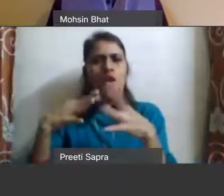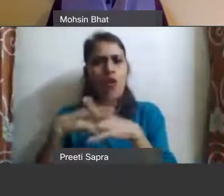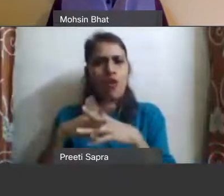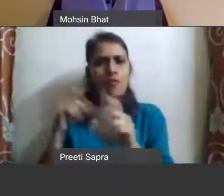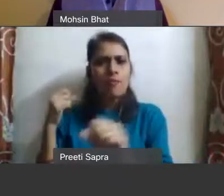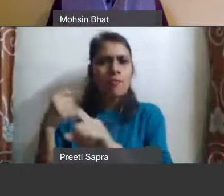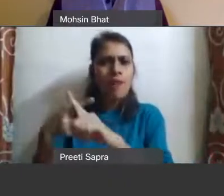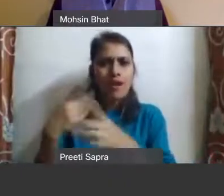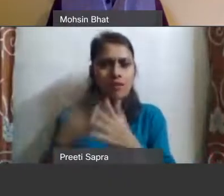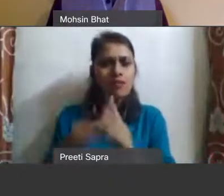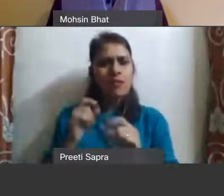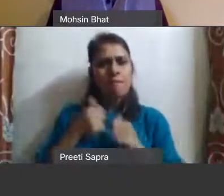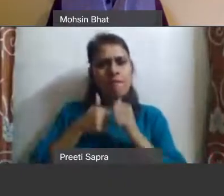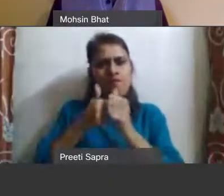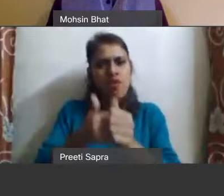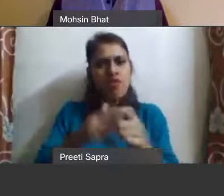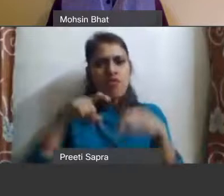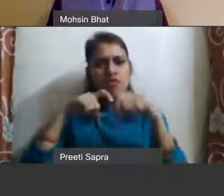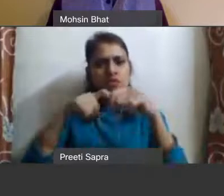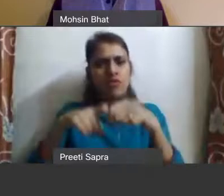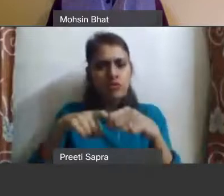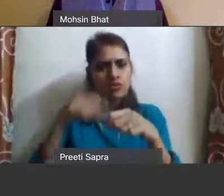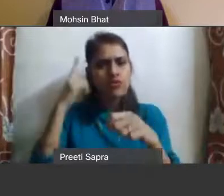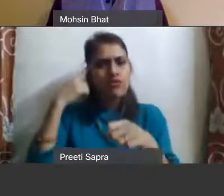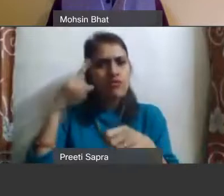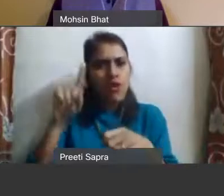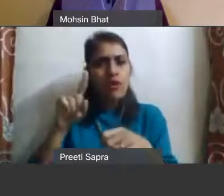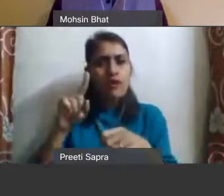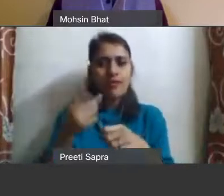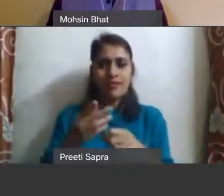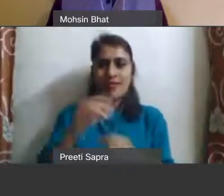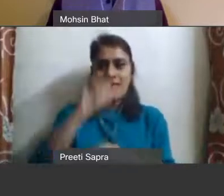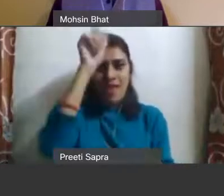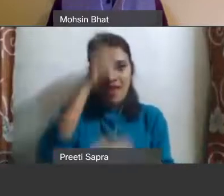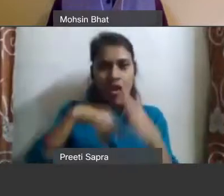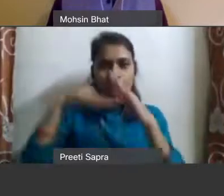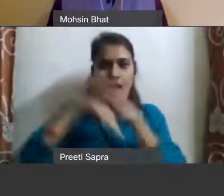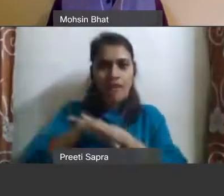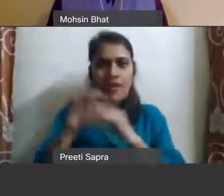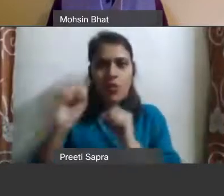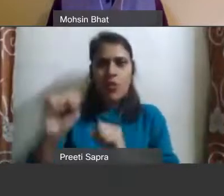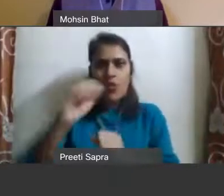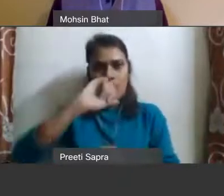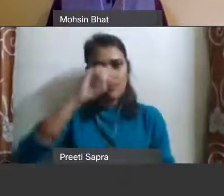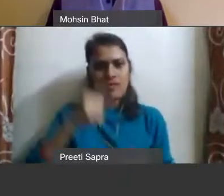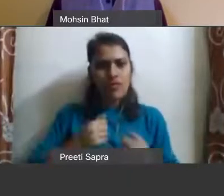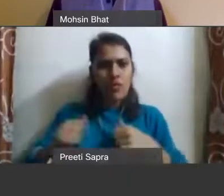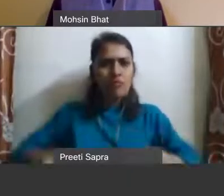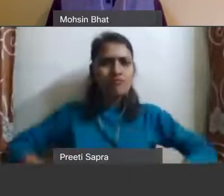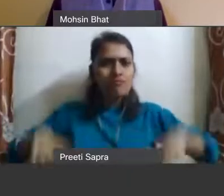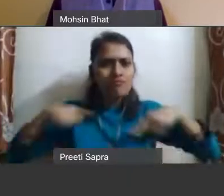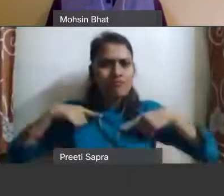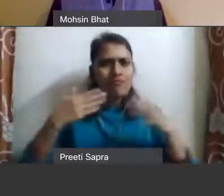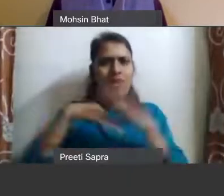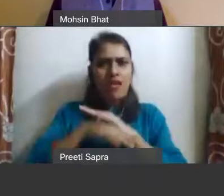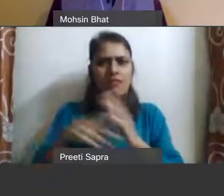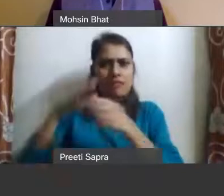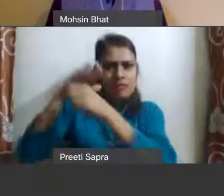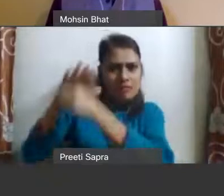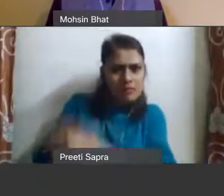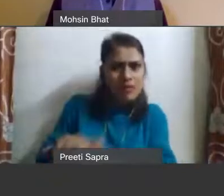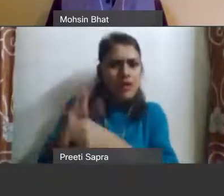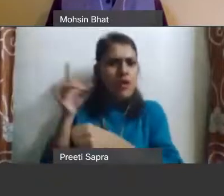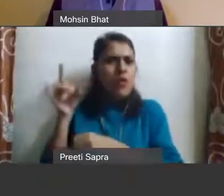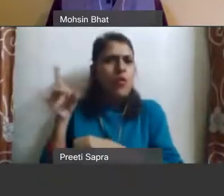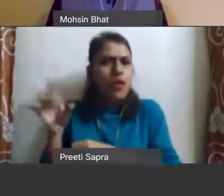one particular question in relation with what the Citizenship Amendment Act, the CAA, has to do with discrimination, or what it